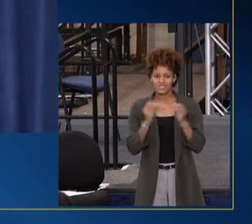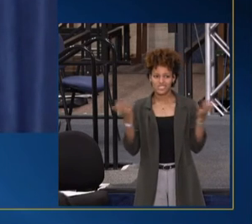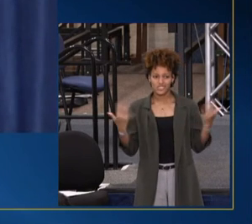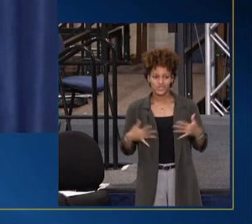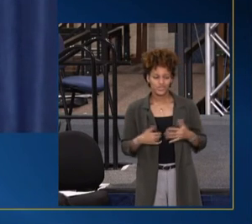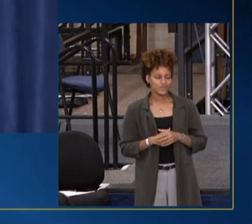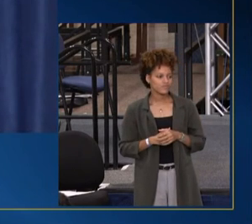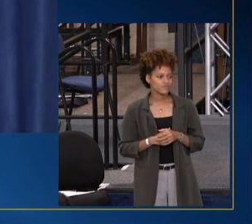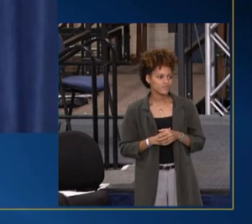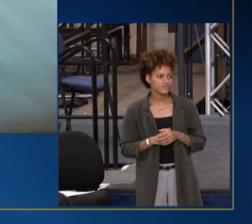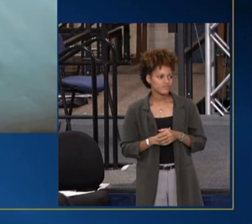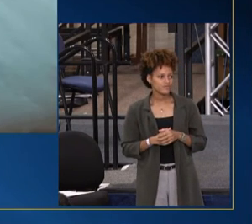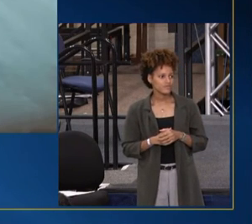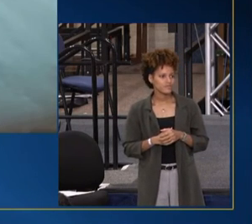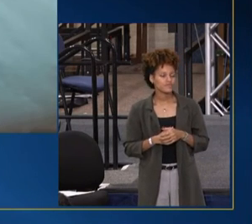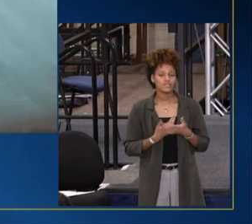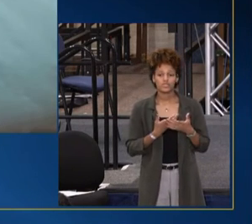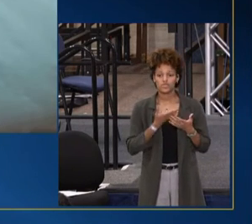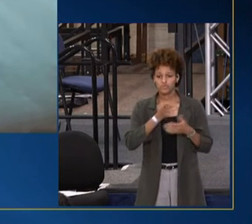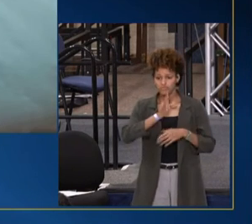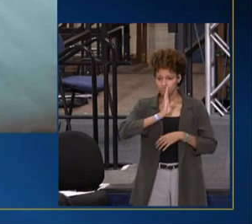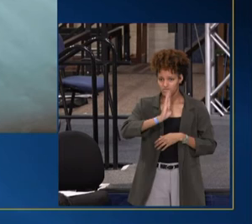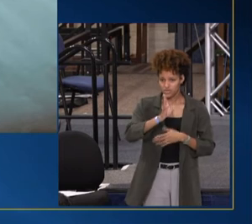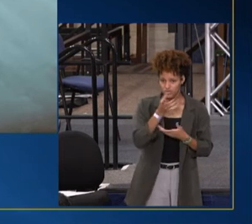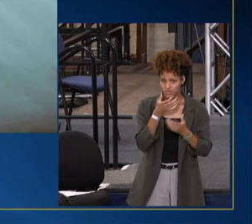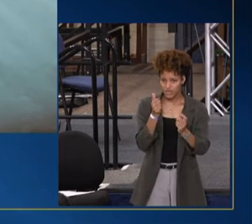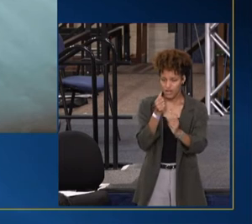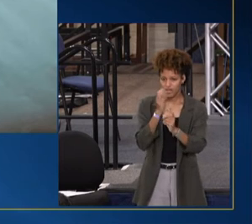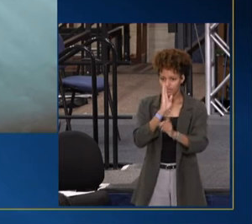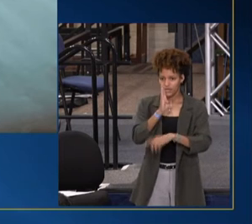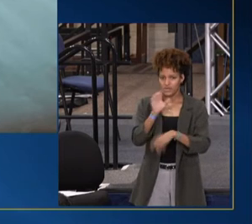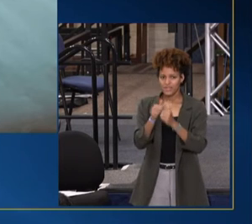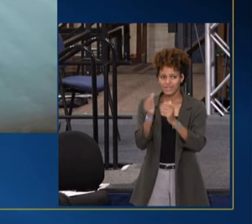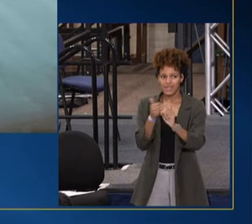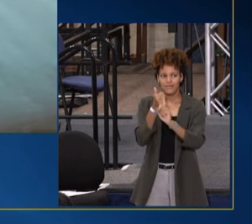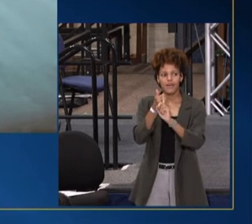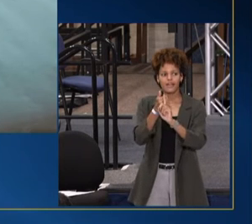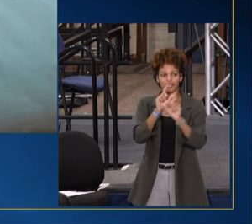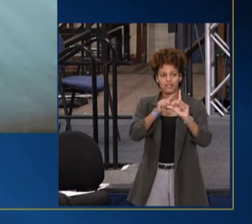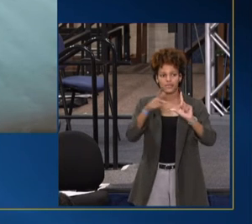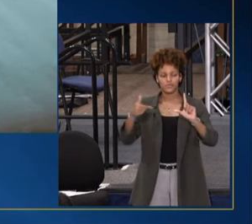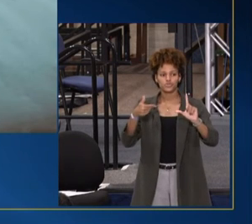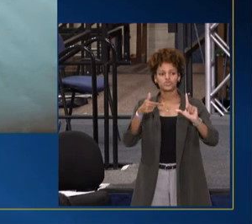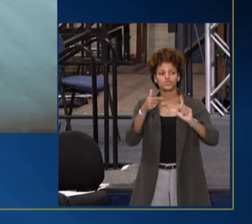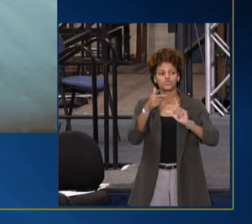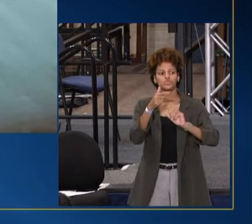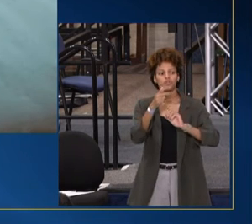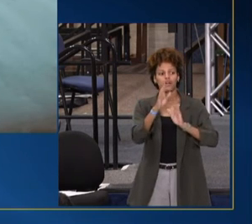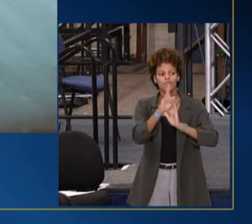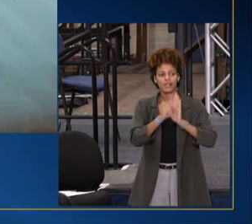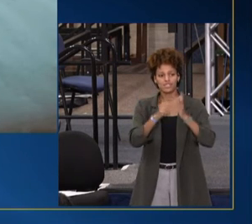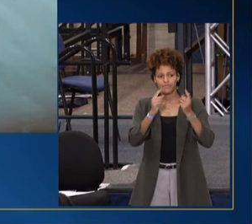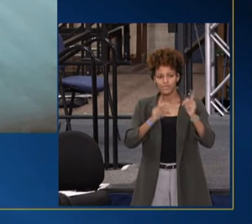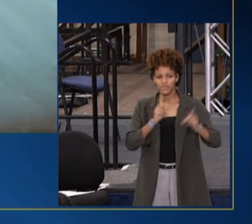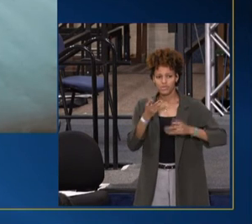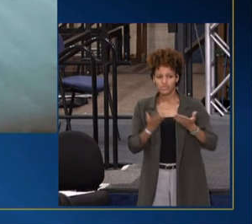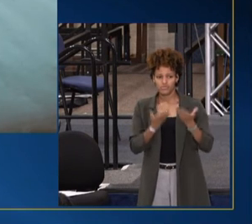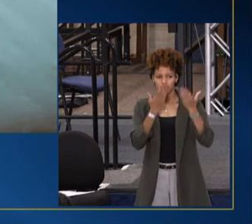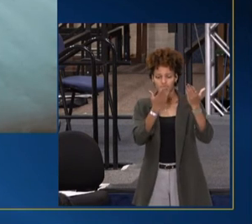So, to speak a little bit directly to the impacts of these anti-LGBTQ policies and the debates that are surrounding